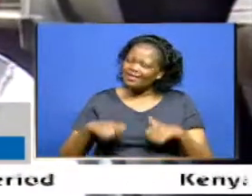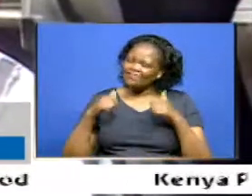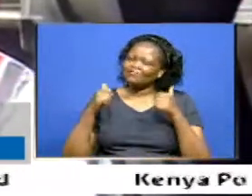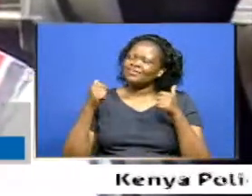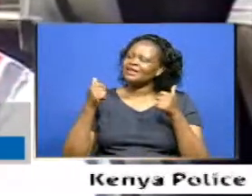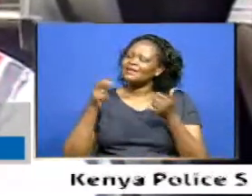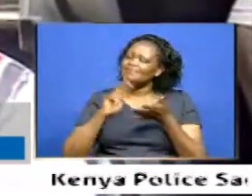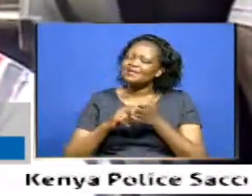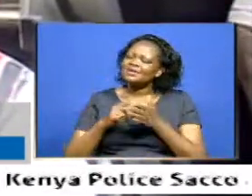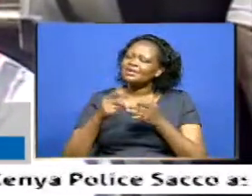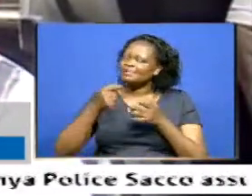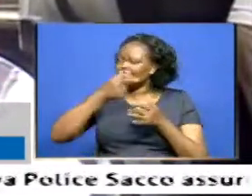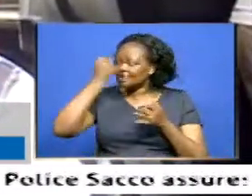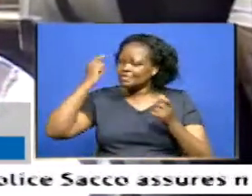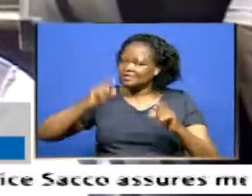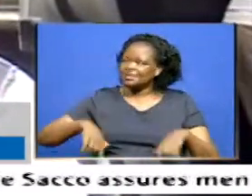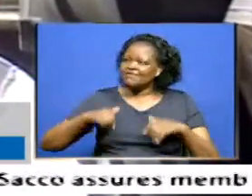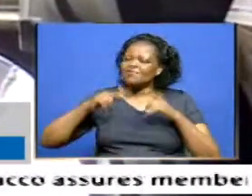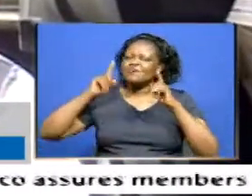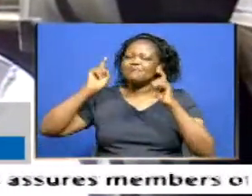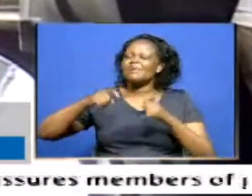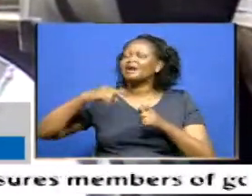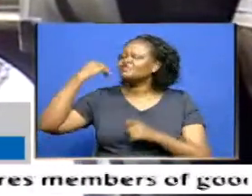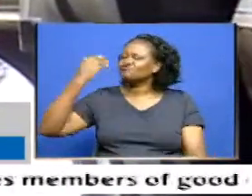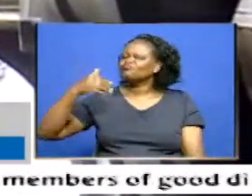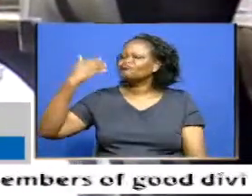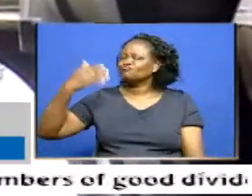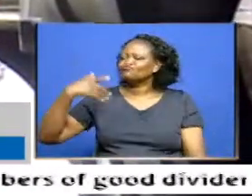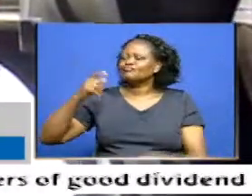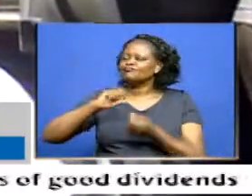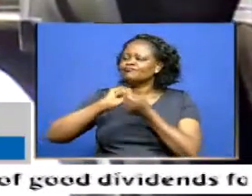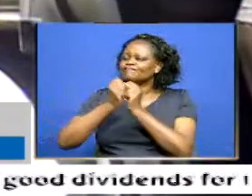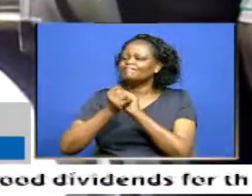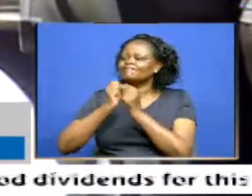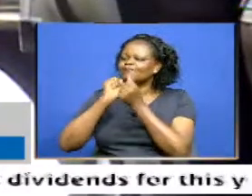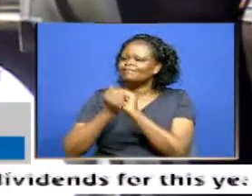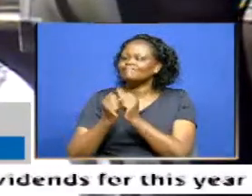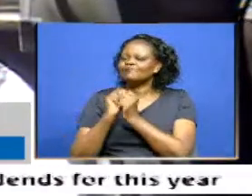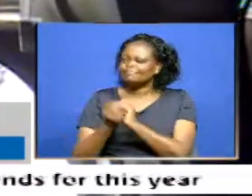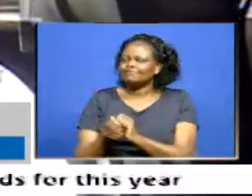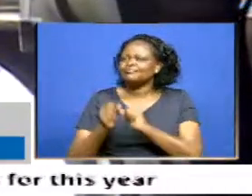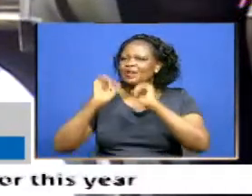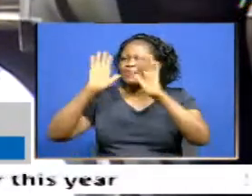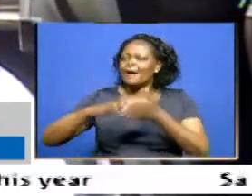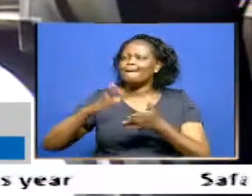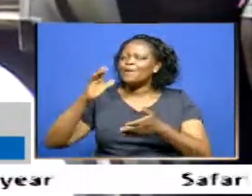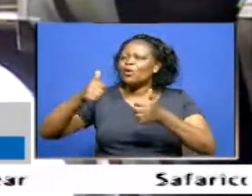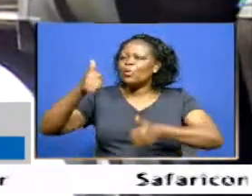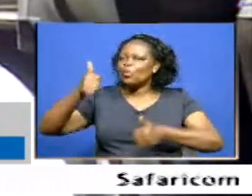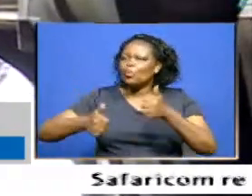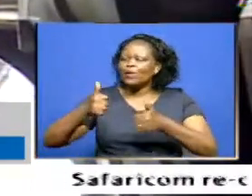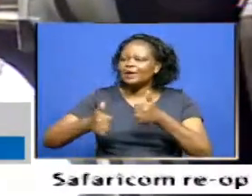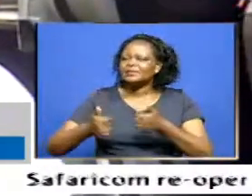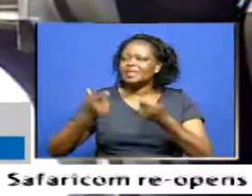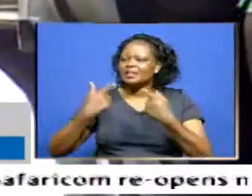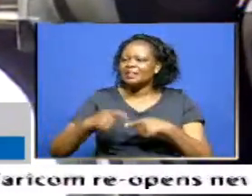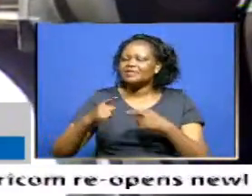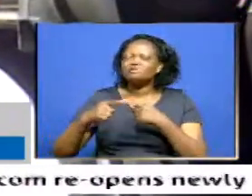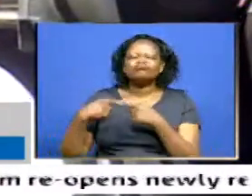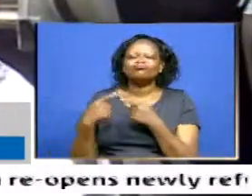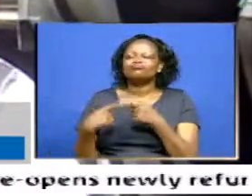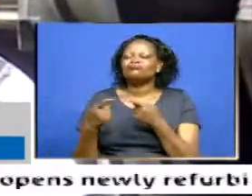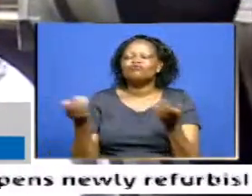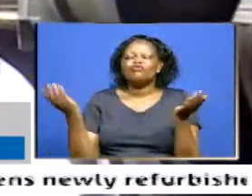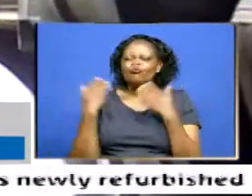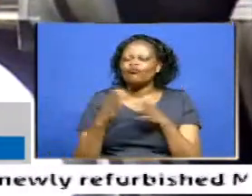is living, there is room to make other changes as well. So most important, let this draft go through, let BBI